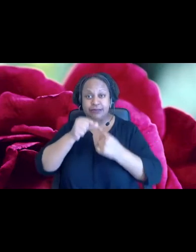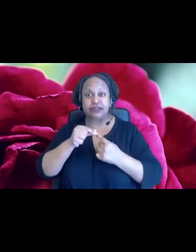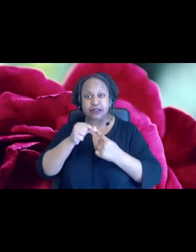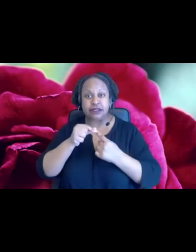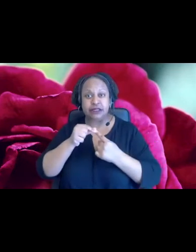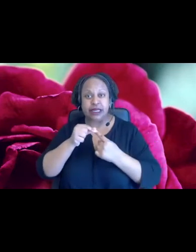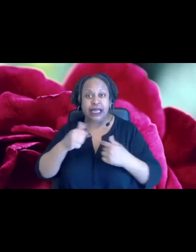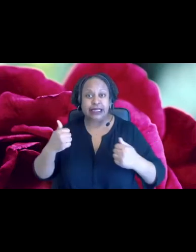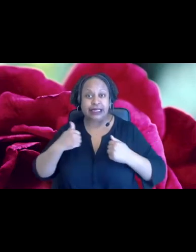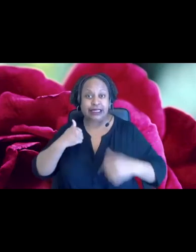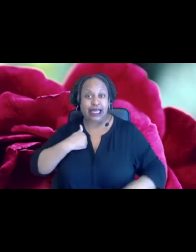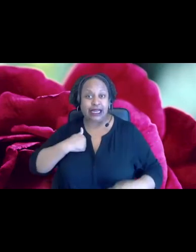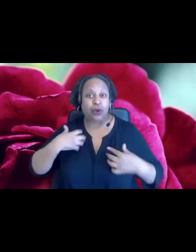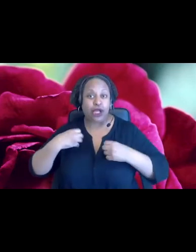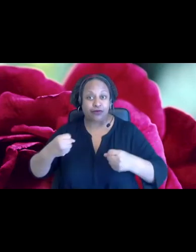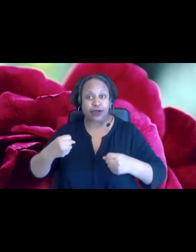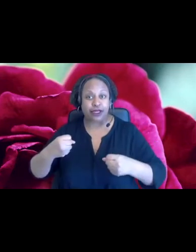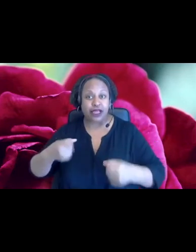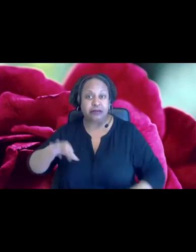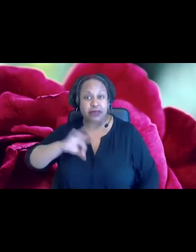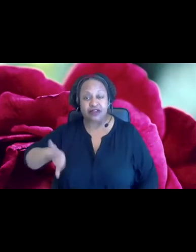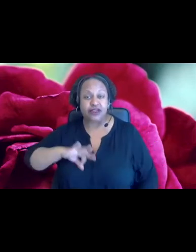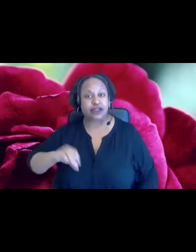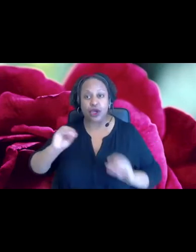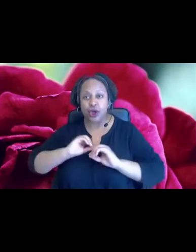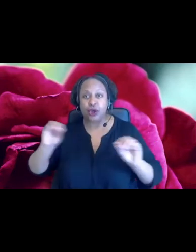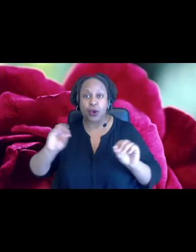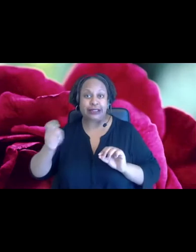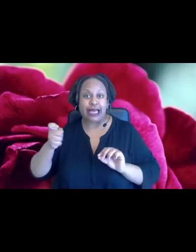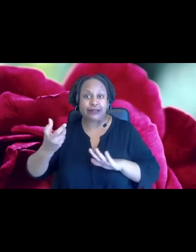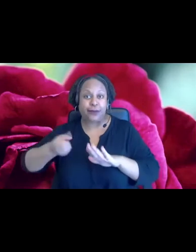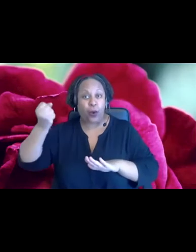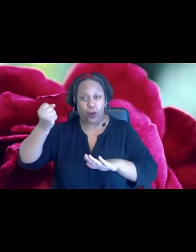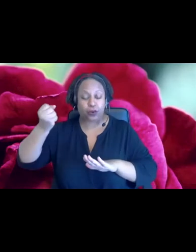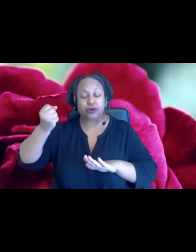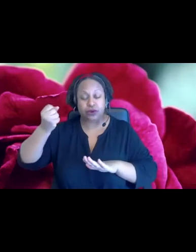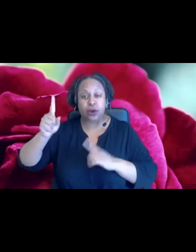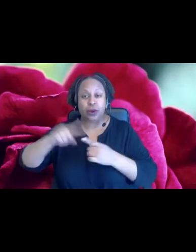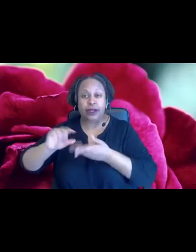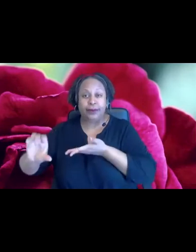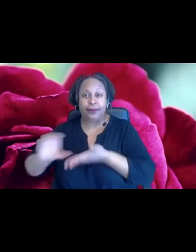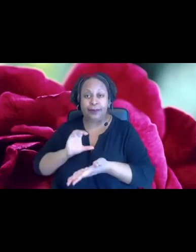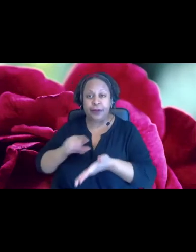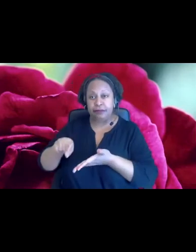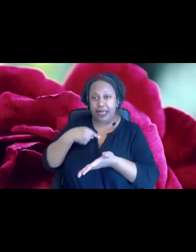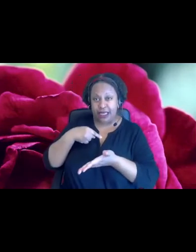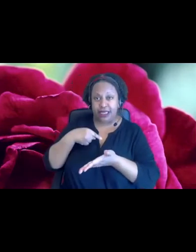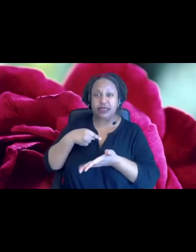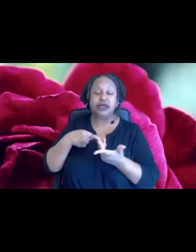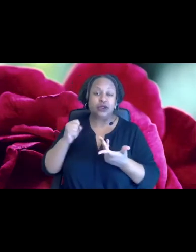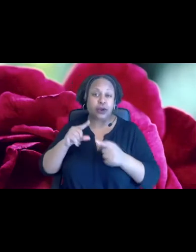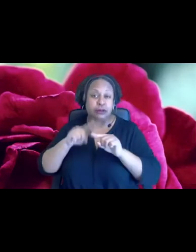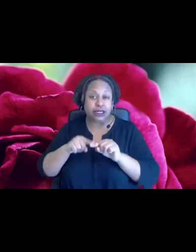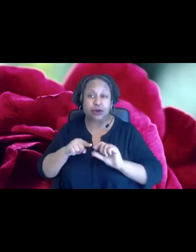not have been any tax withheld when you received your initial payment. So depending on what the rest of